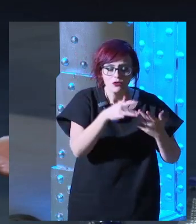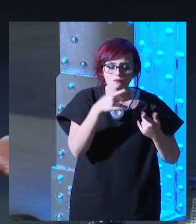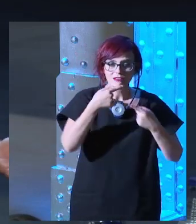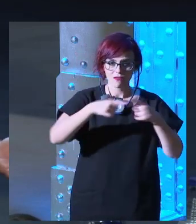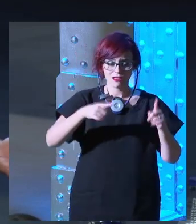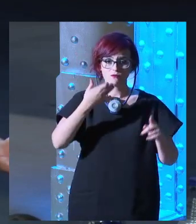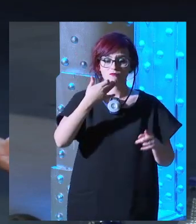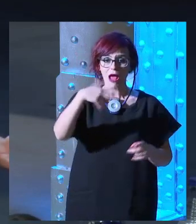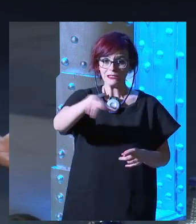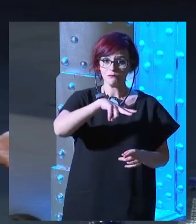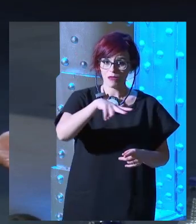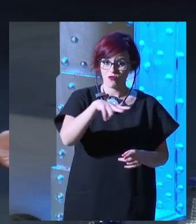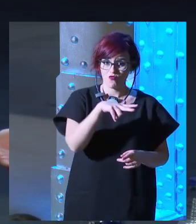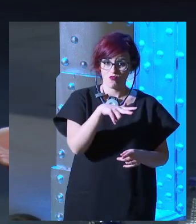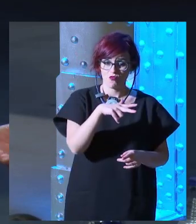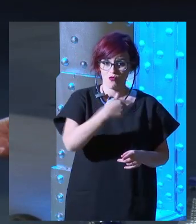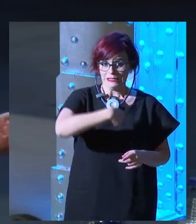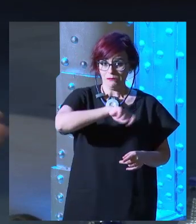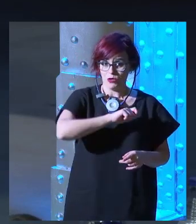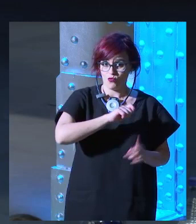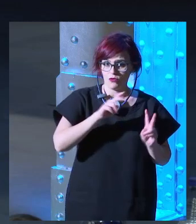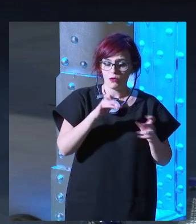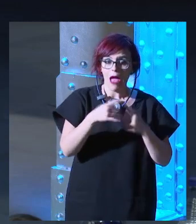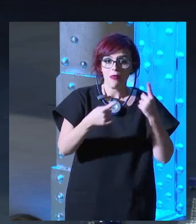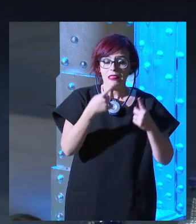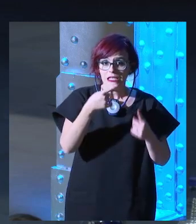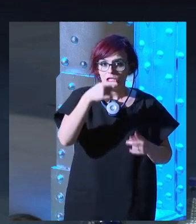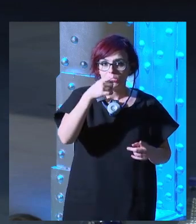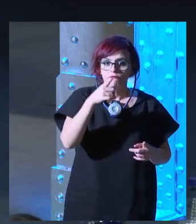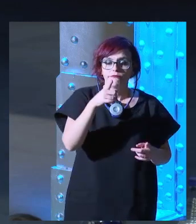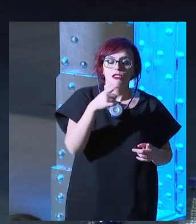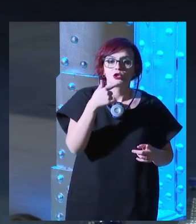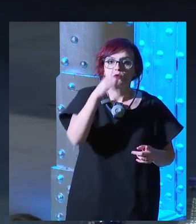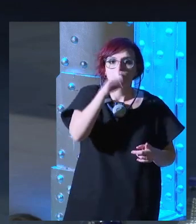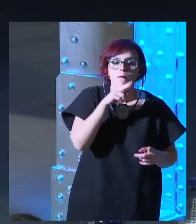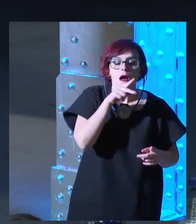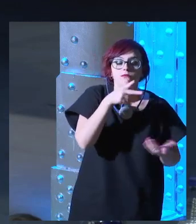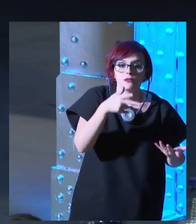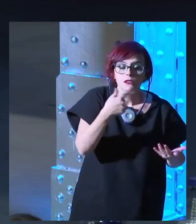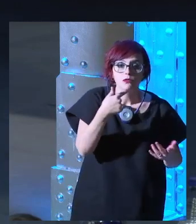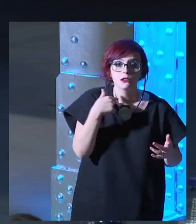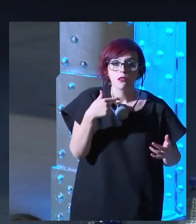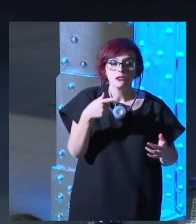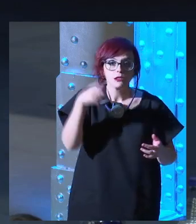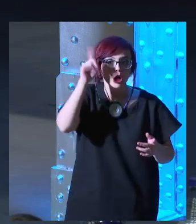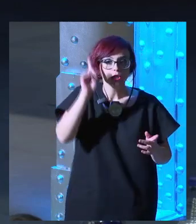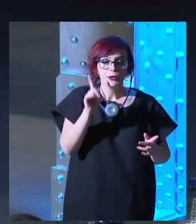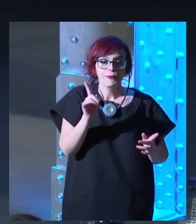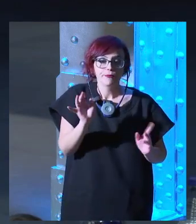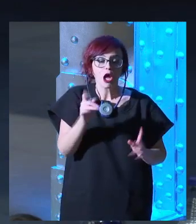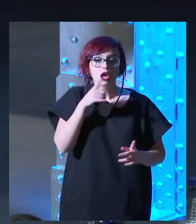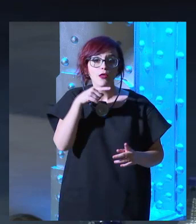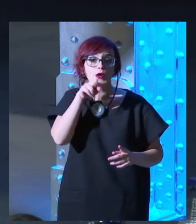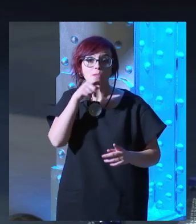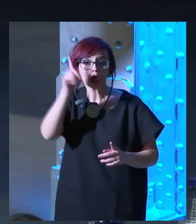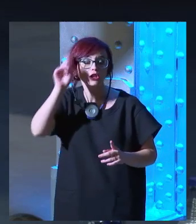I don't know what to say, or we fall silent. We say, you know, I can't, it's on my chest, I can't speak, or the